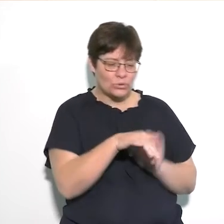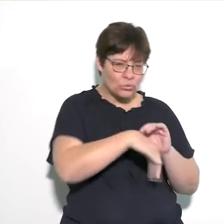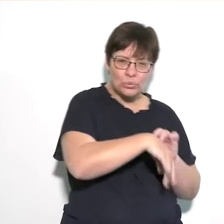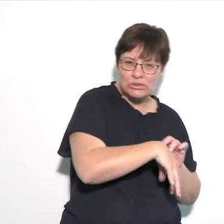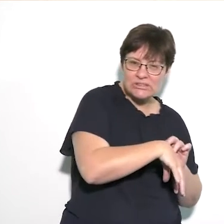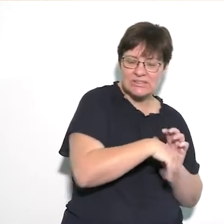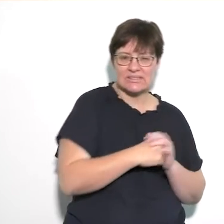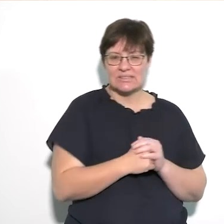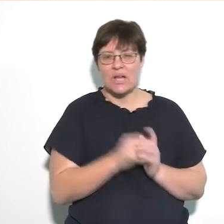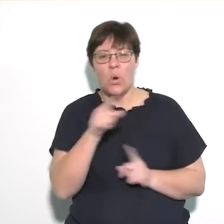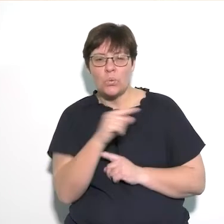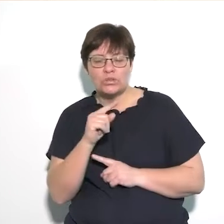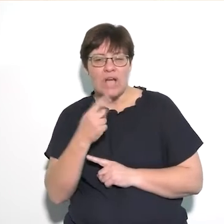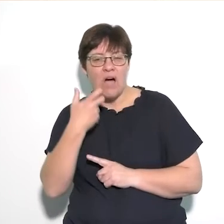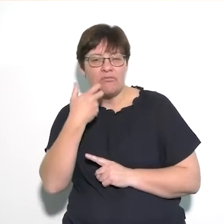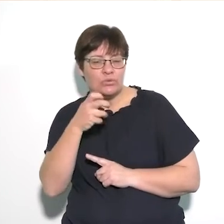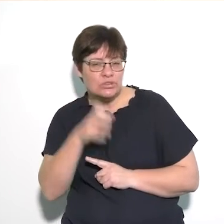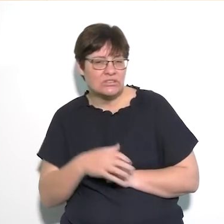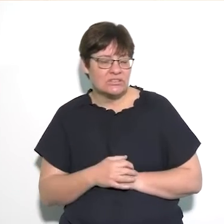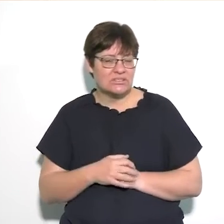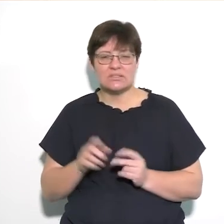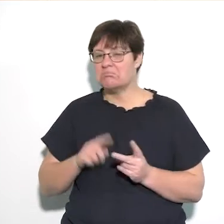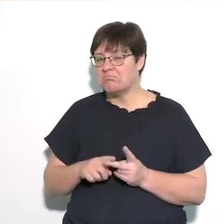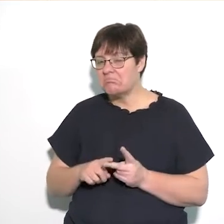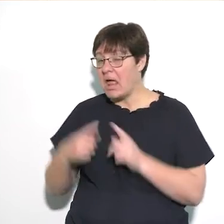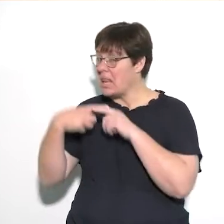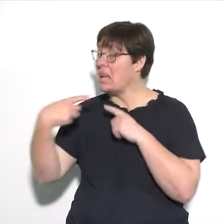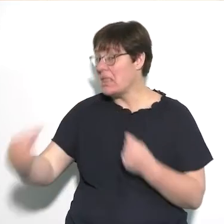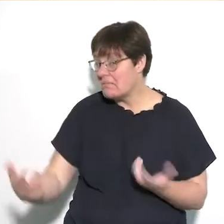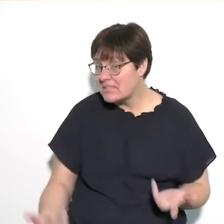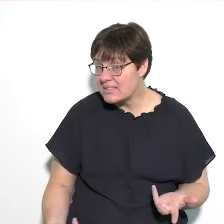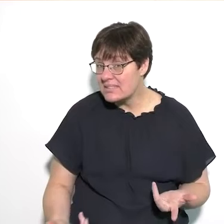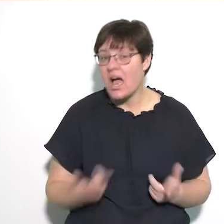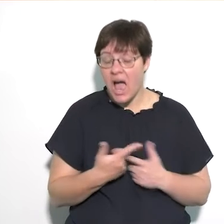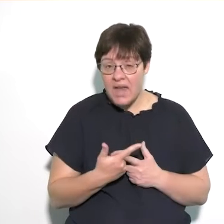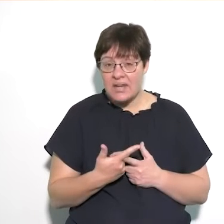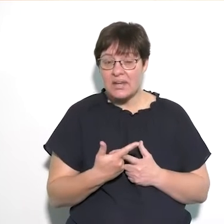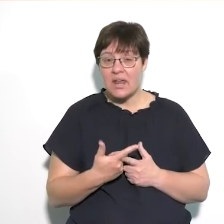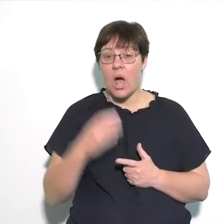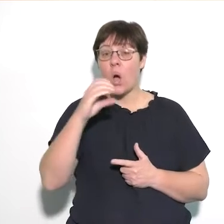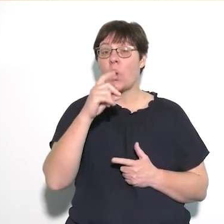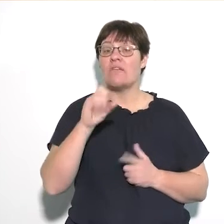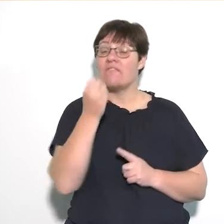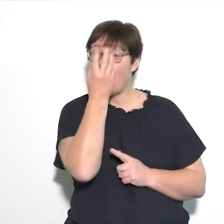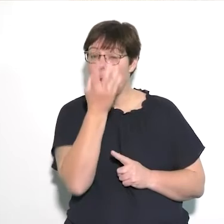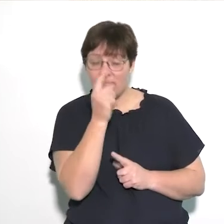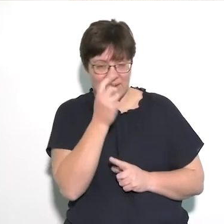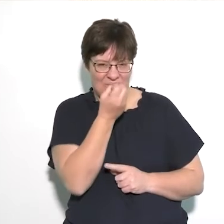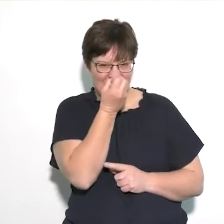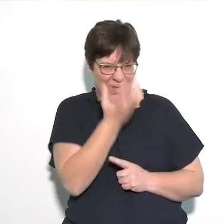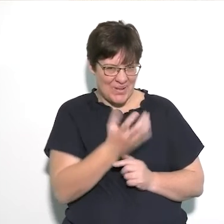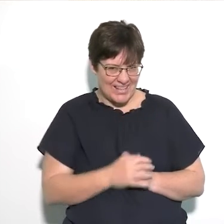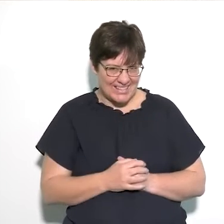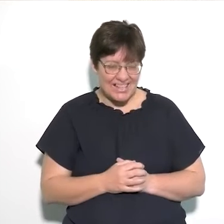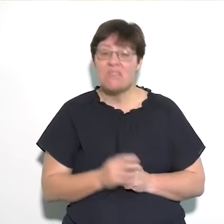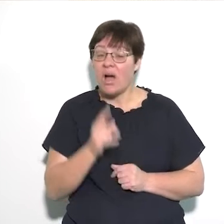roots, which are fruit, what about the leaves, and a cauliflower is a flower.